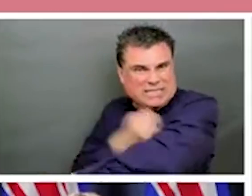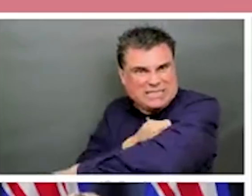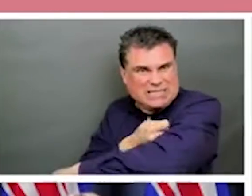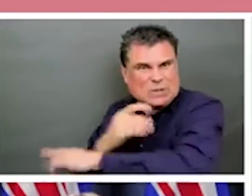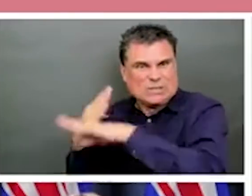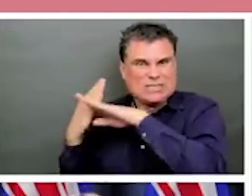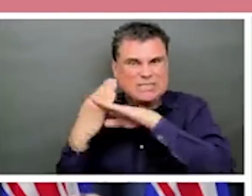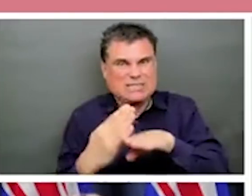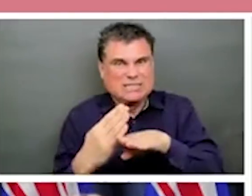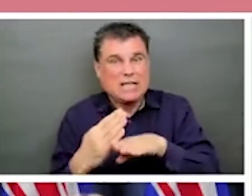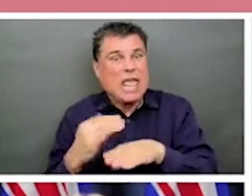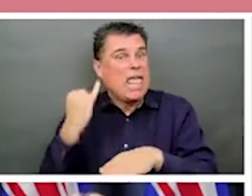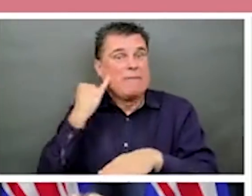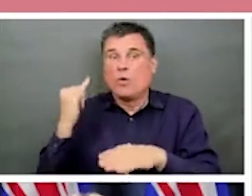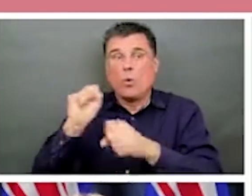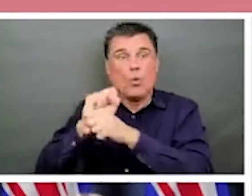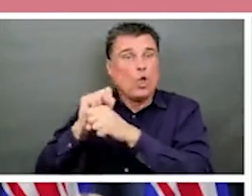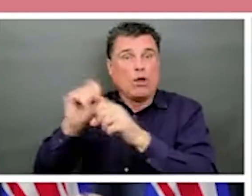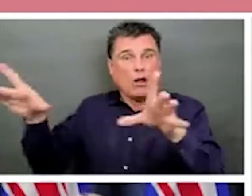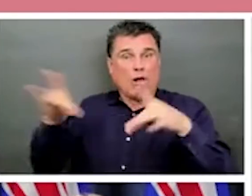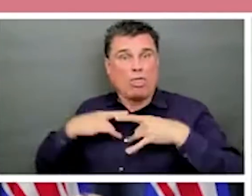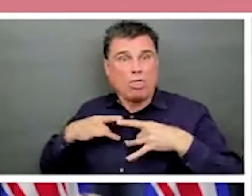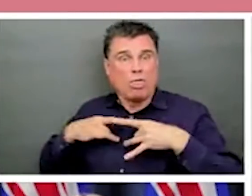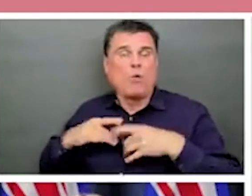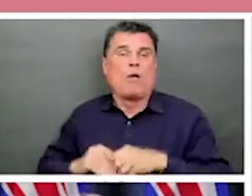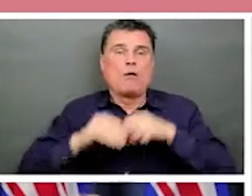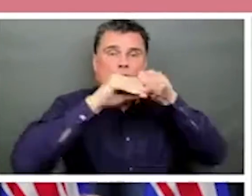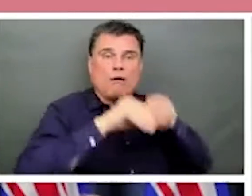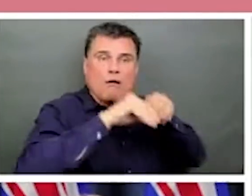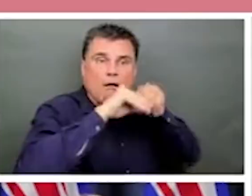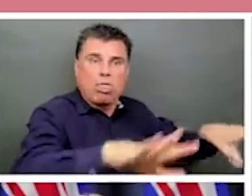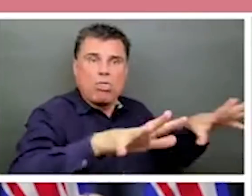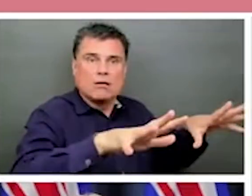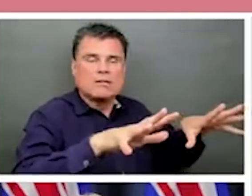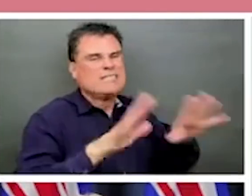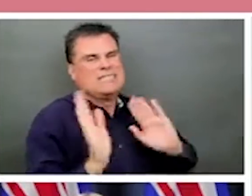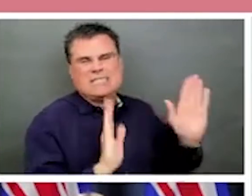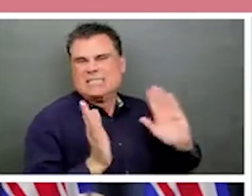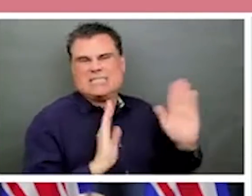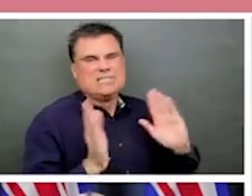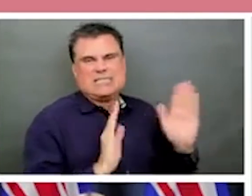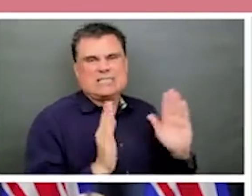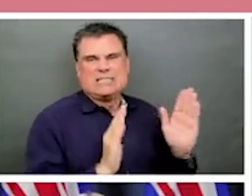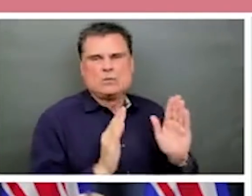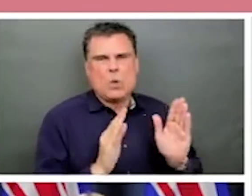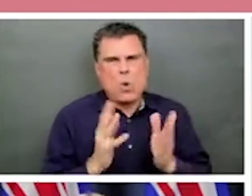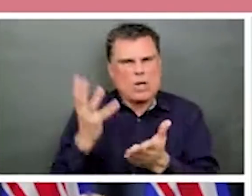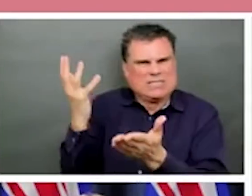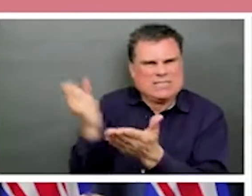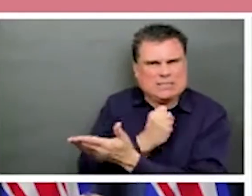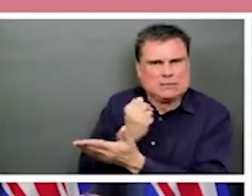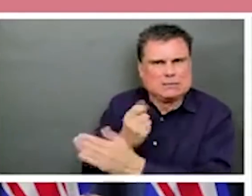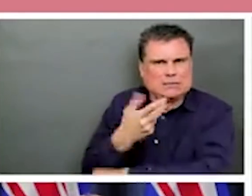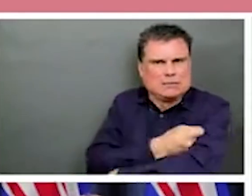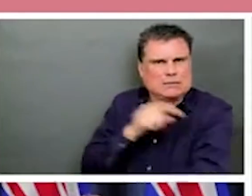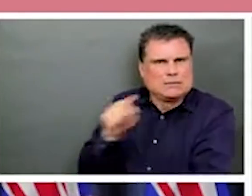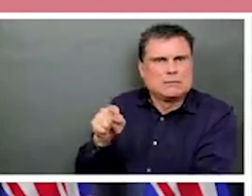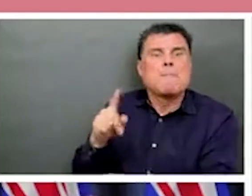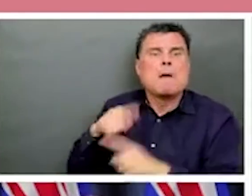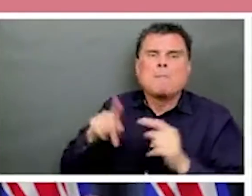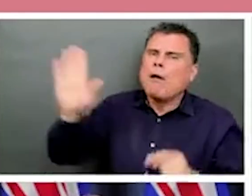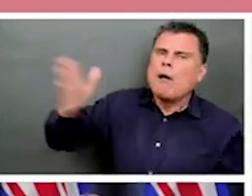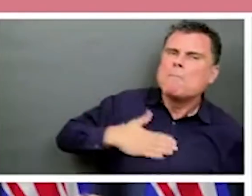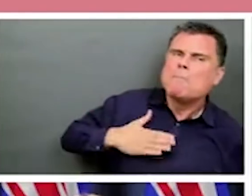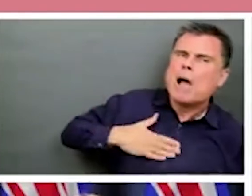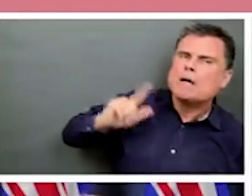home, and it is in all of our best interest to protect everybody in that situation. So what have we